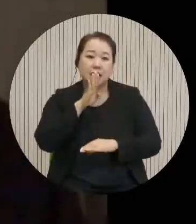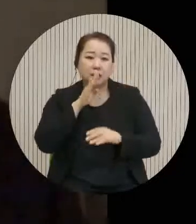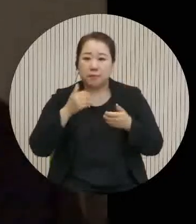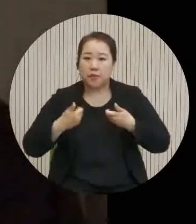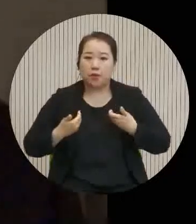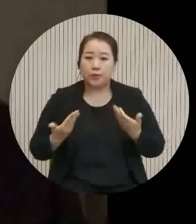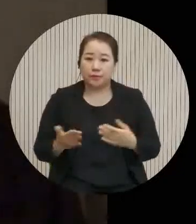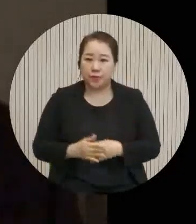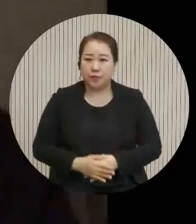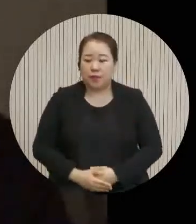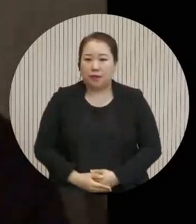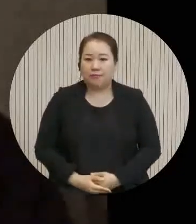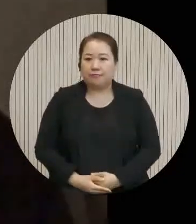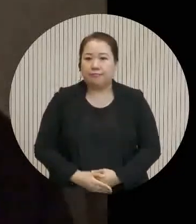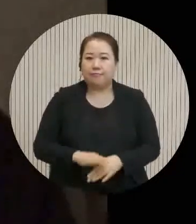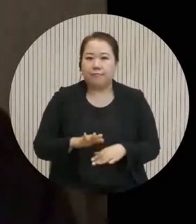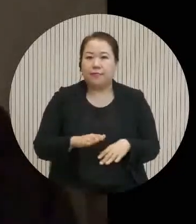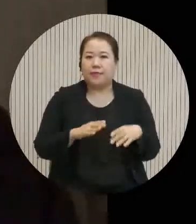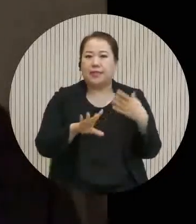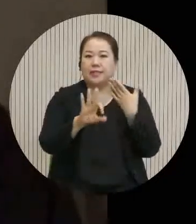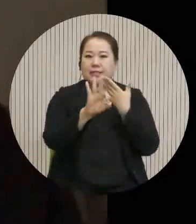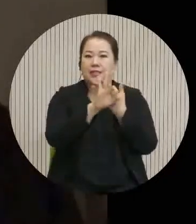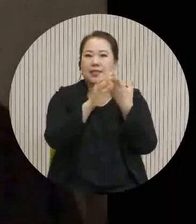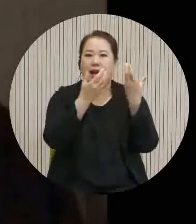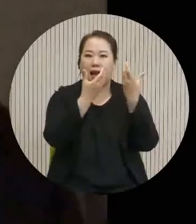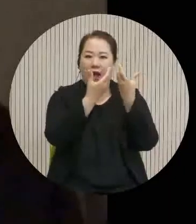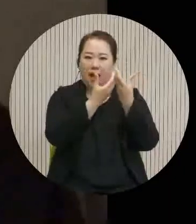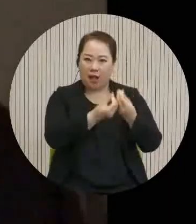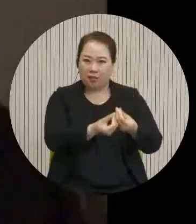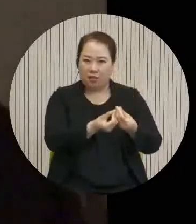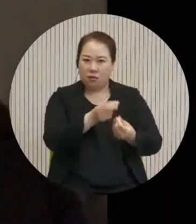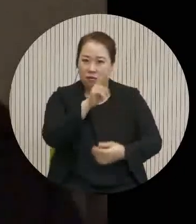try to show the hypothesis is right.